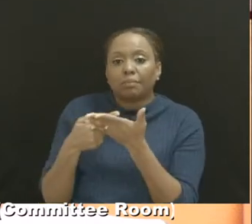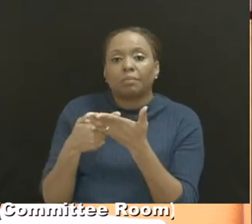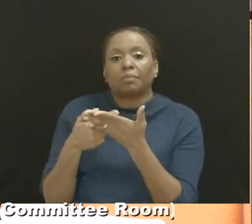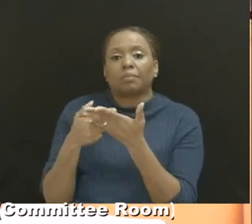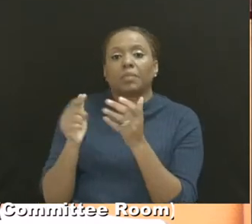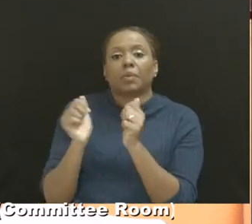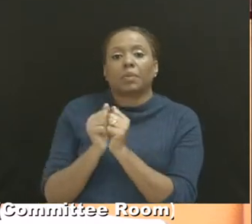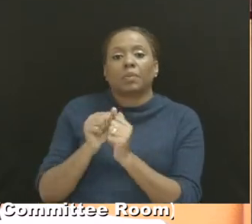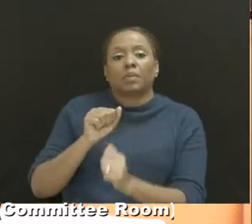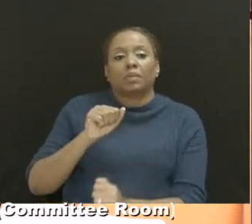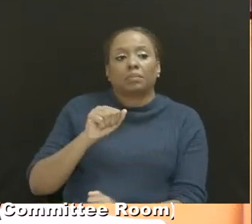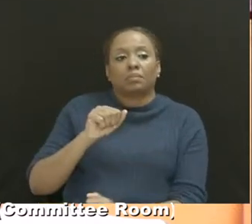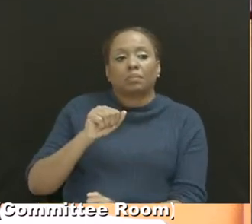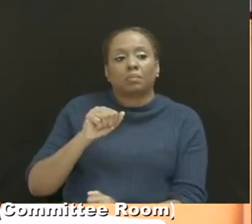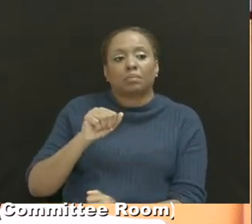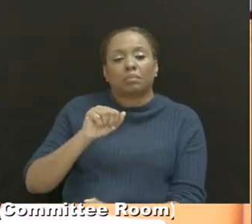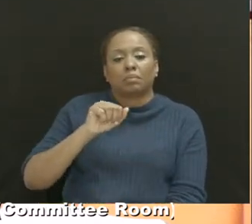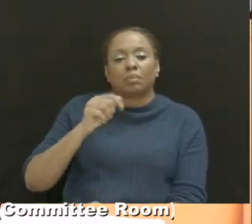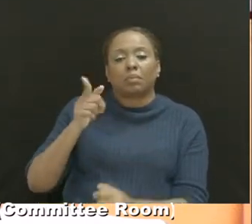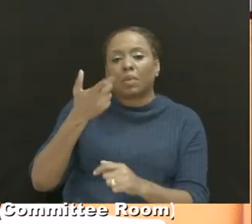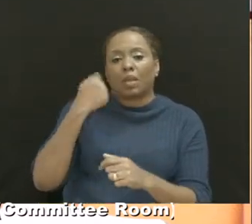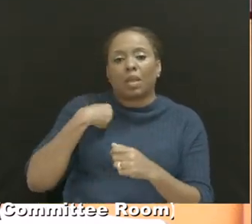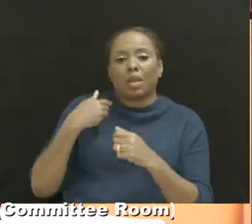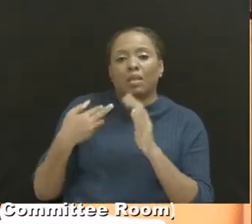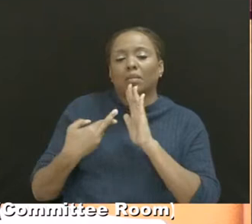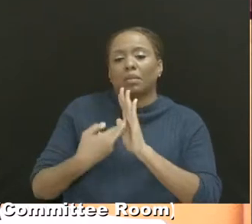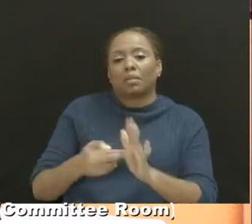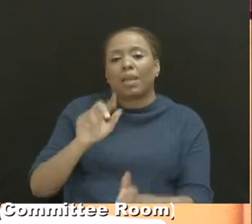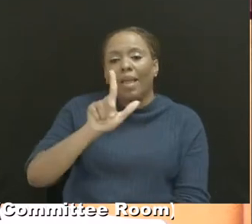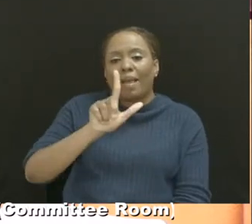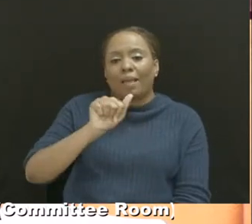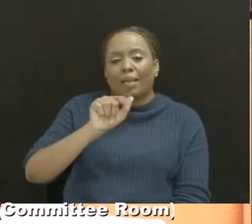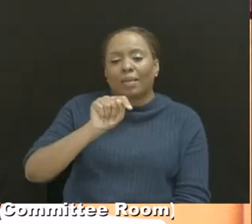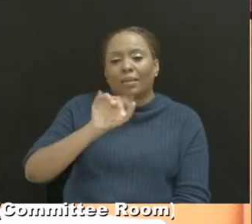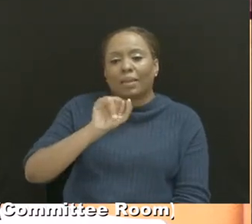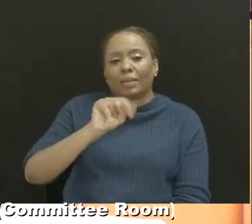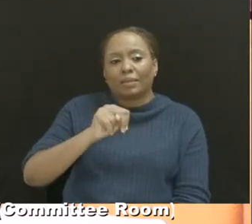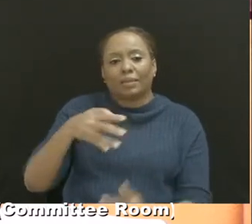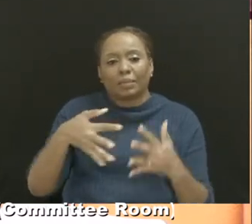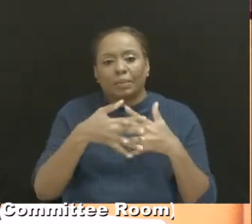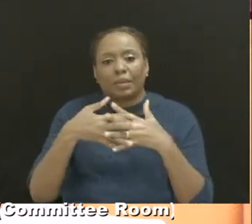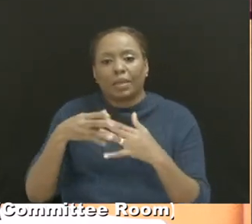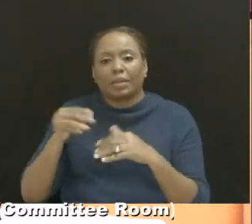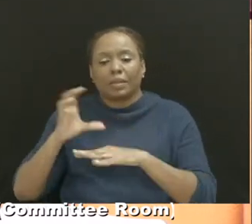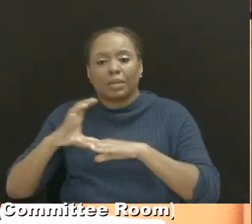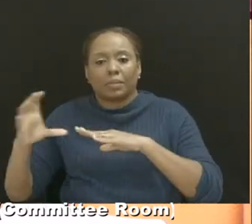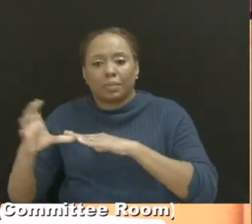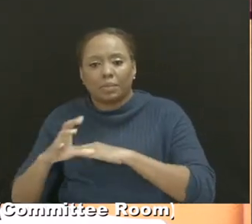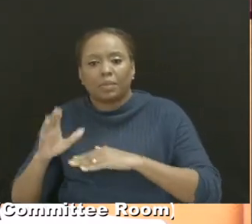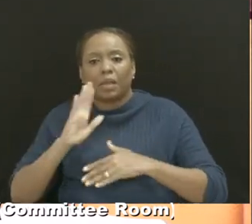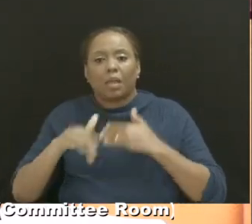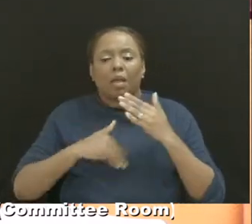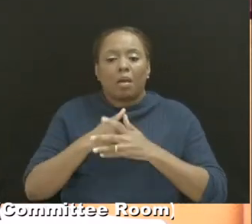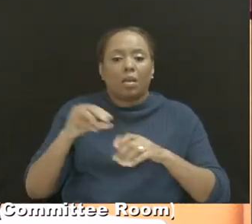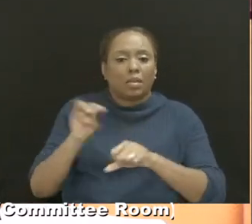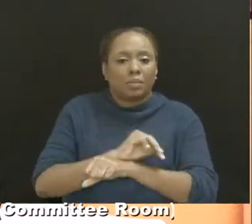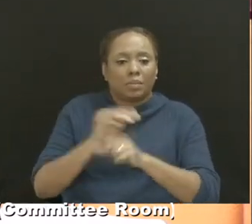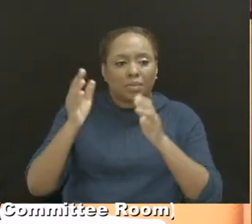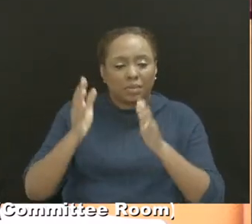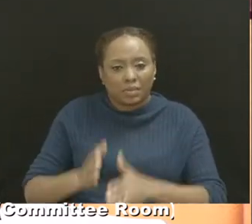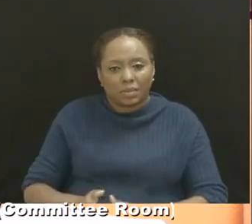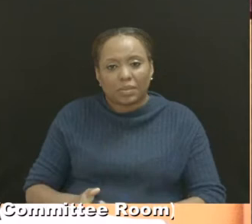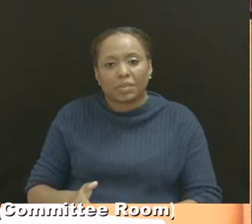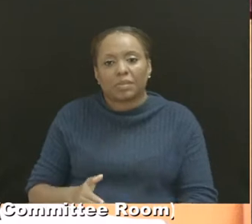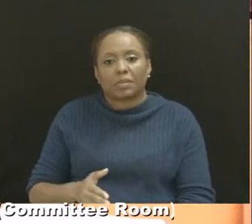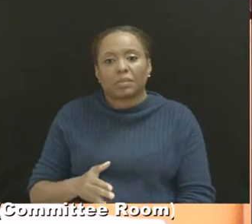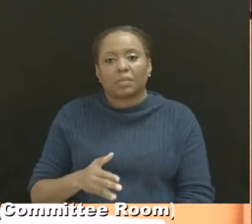relates to how we can have a green economic post-COVID recovery. And every single minister of Latin American Caribbean, our